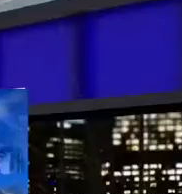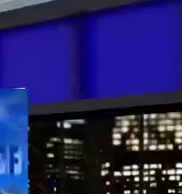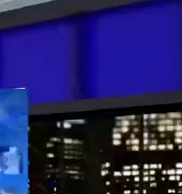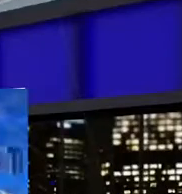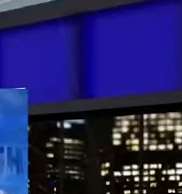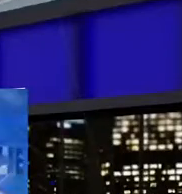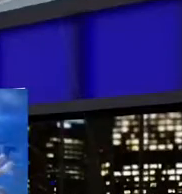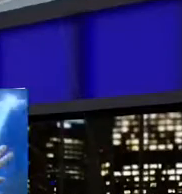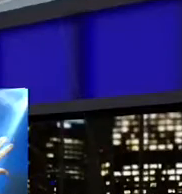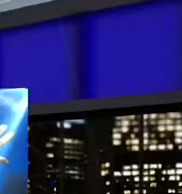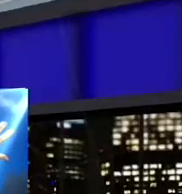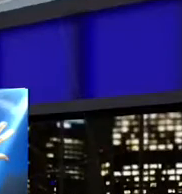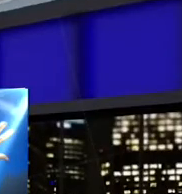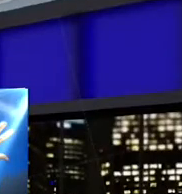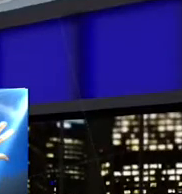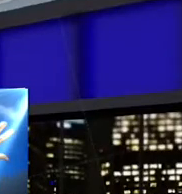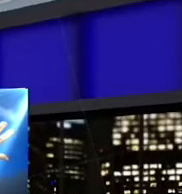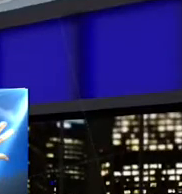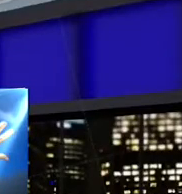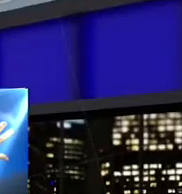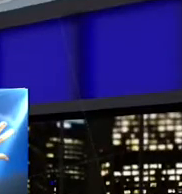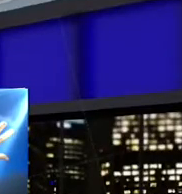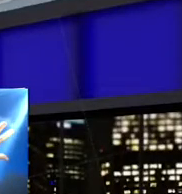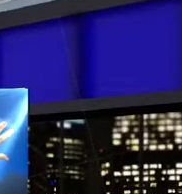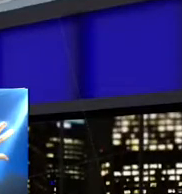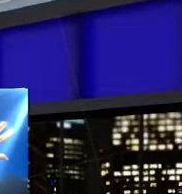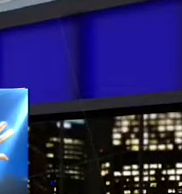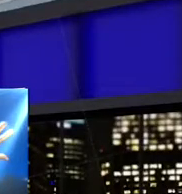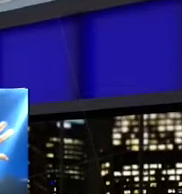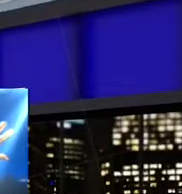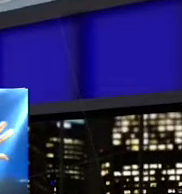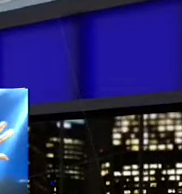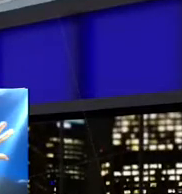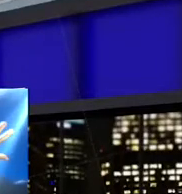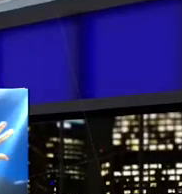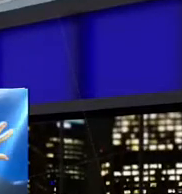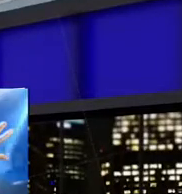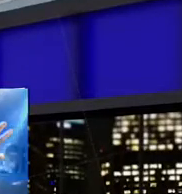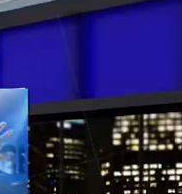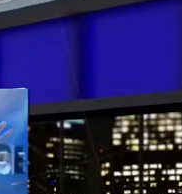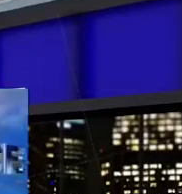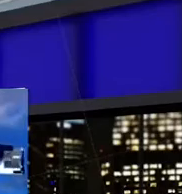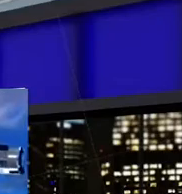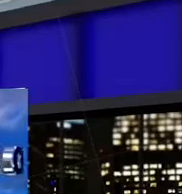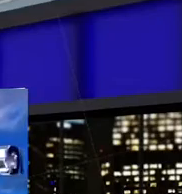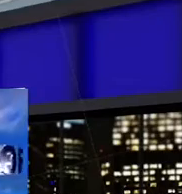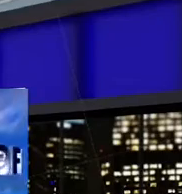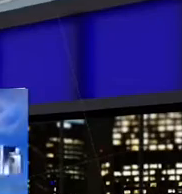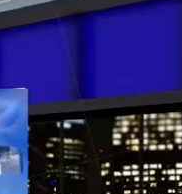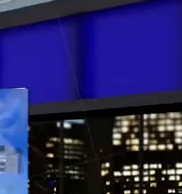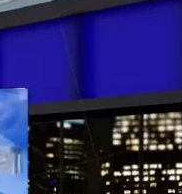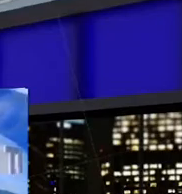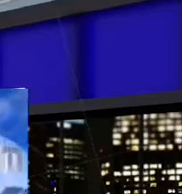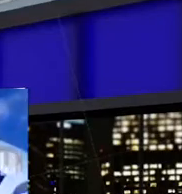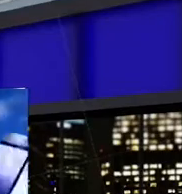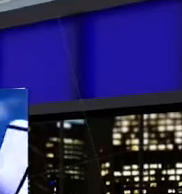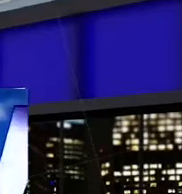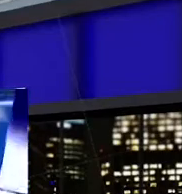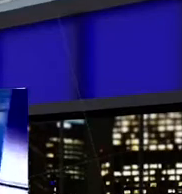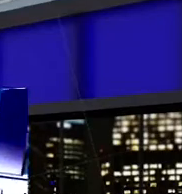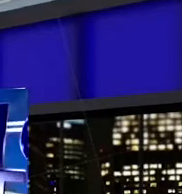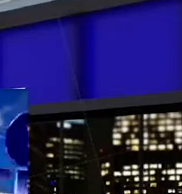a life was willing there to give. Yada wasi bibre se wonya bre na wo hwee yen eti edumadie yi. Yagidi se wo kwa kwa Church of Christ biara ben